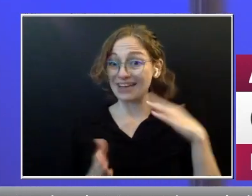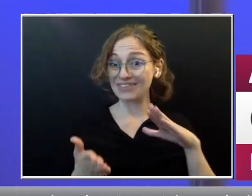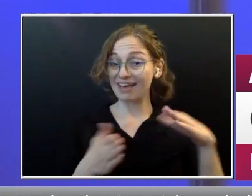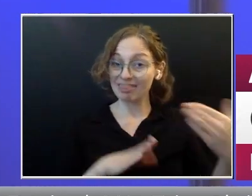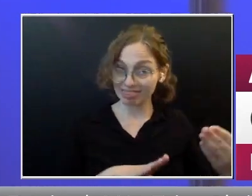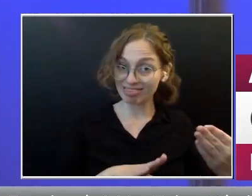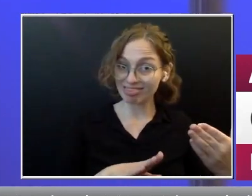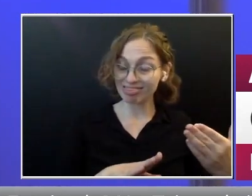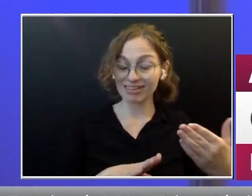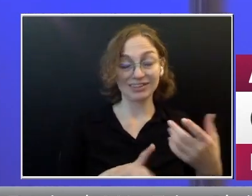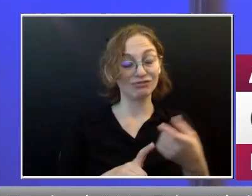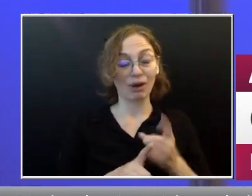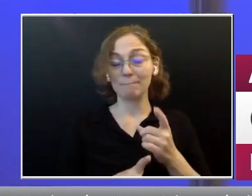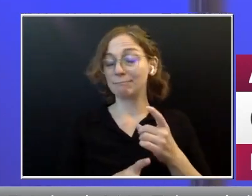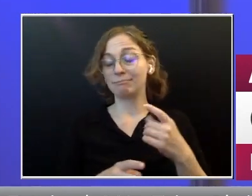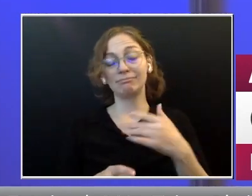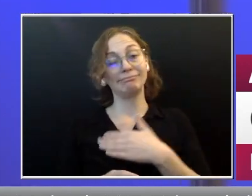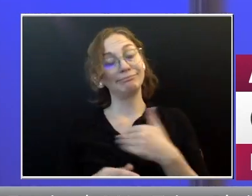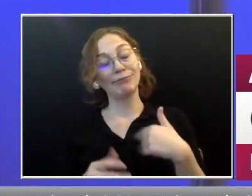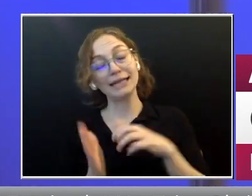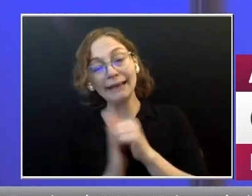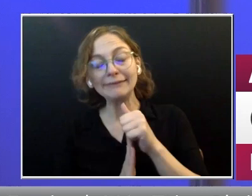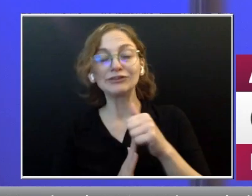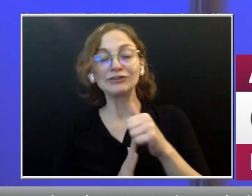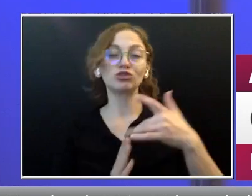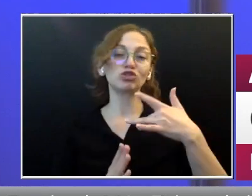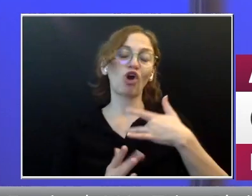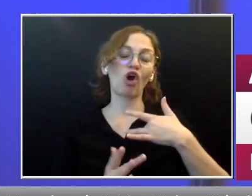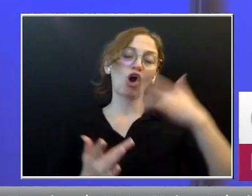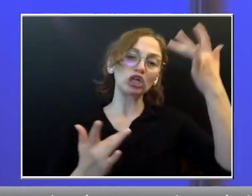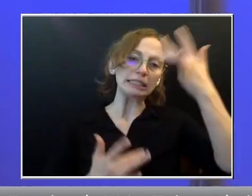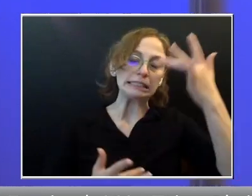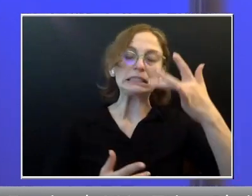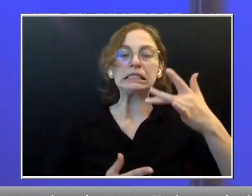heart disease, diabetes, all kinds of things.